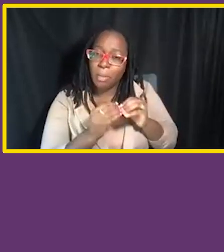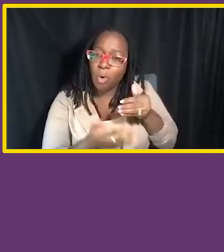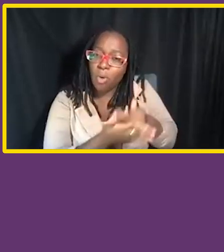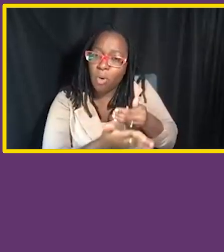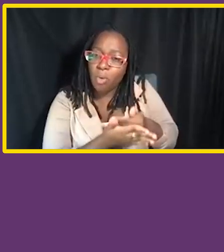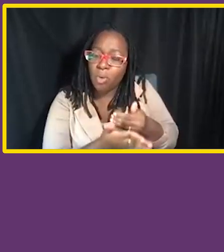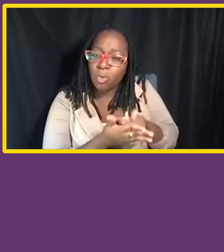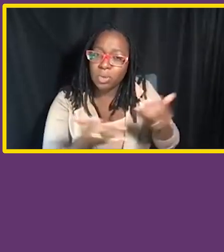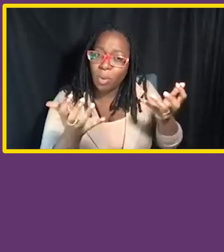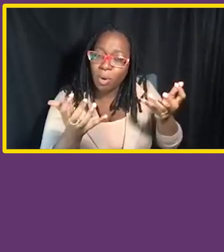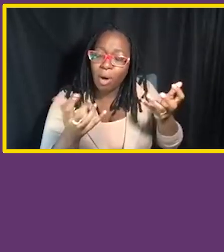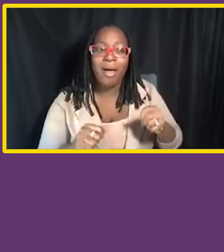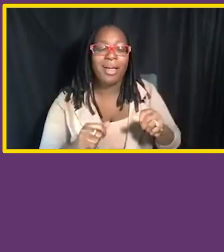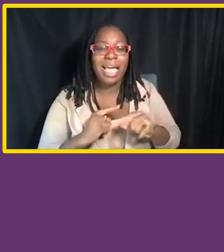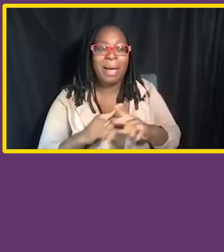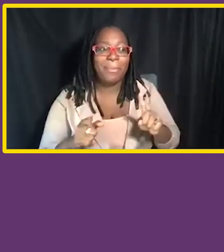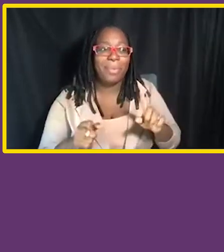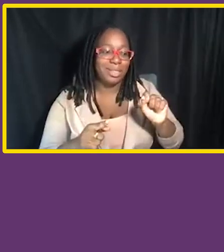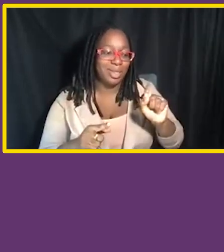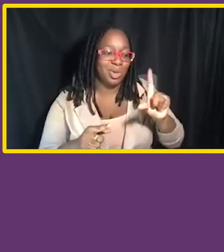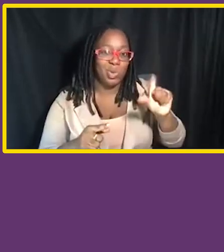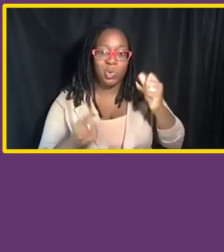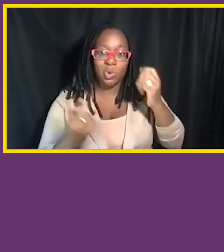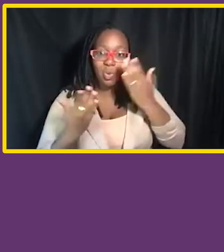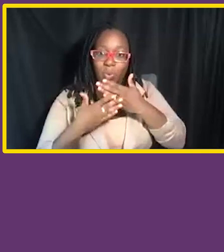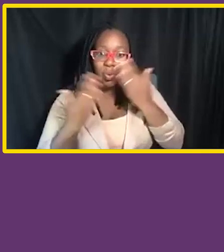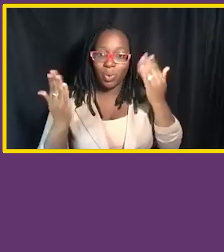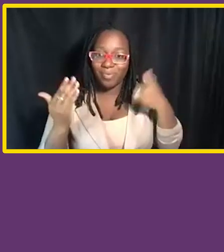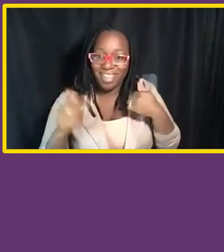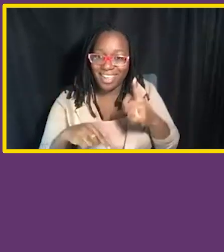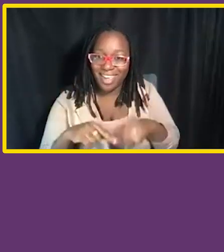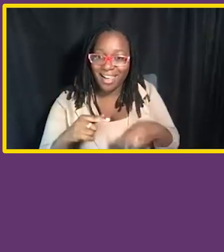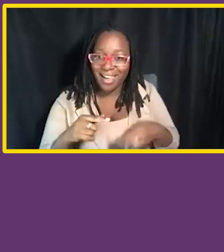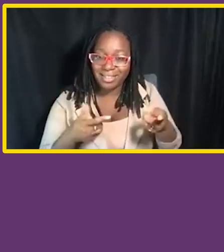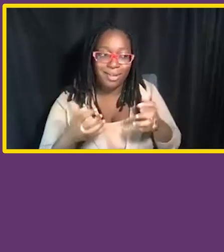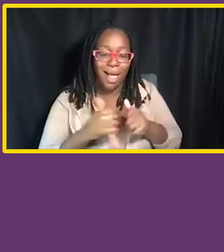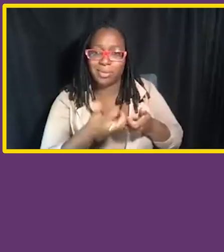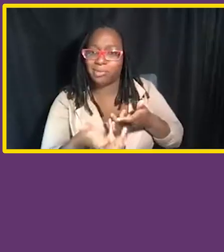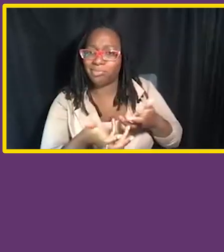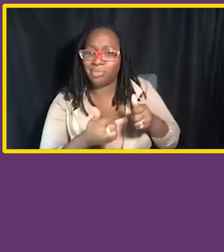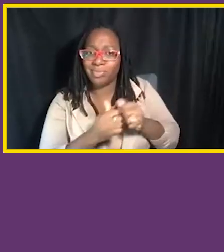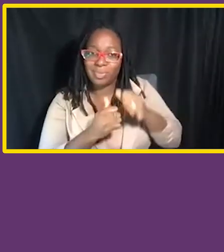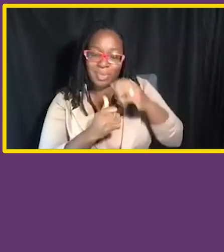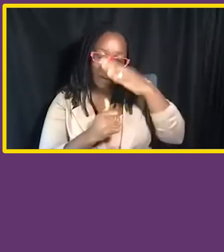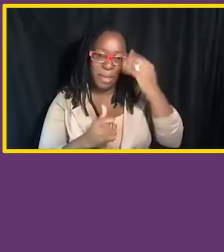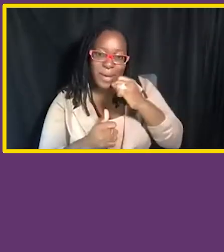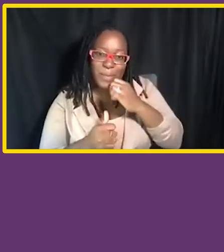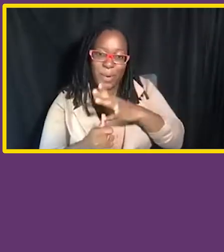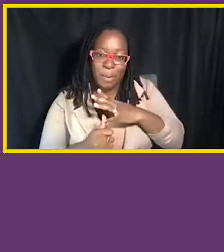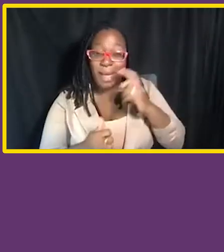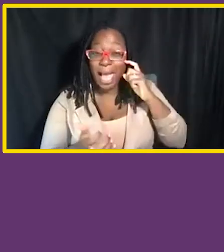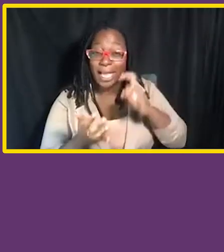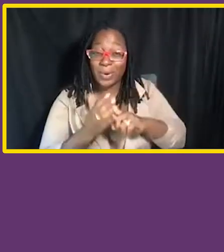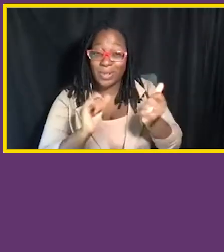but have no tools to be close to a Black woman. I see you all shaking your heads. Who wants to